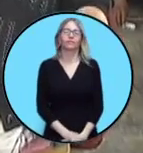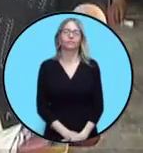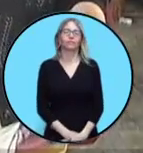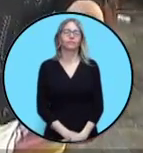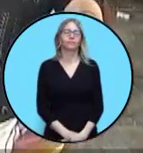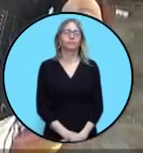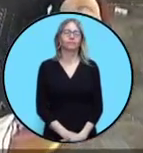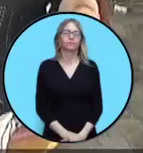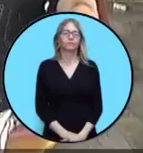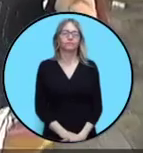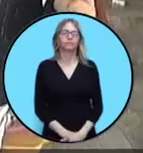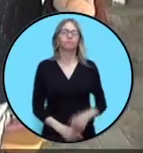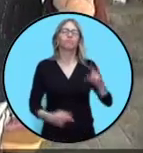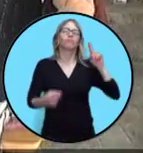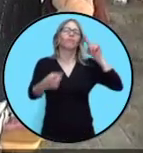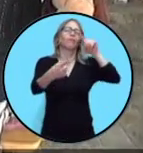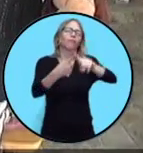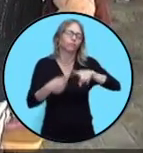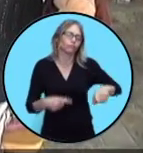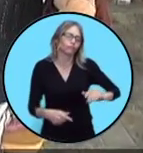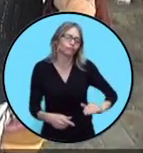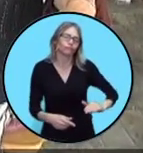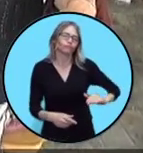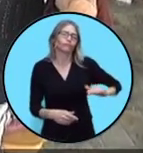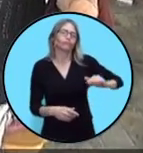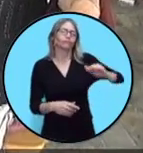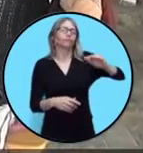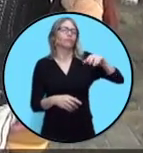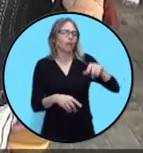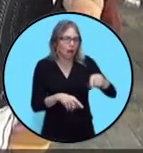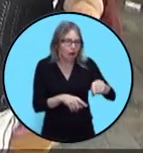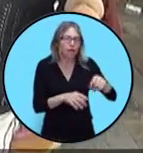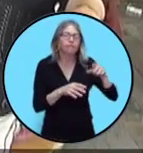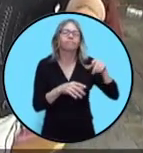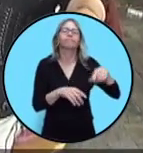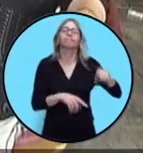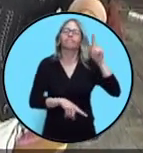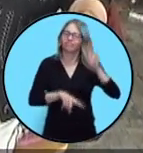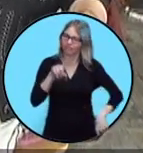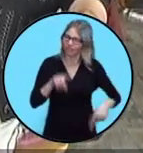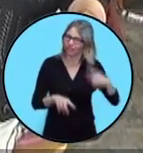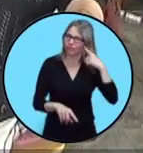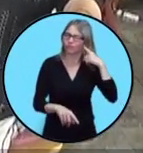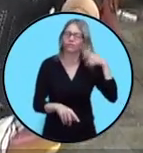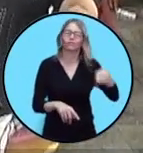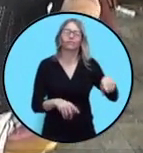until she started getting older. Older. And that she couldn't hear. Yeah.